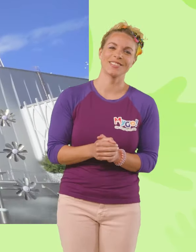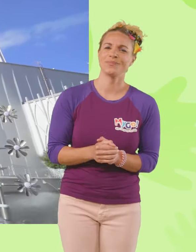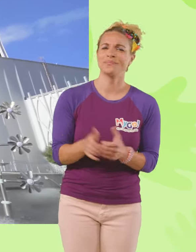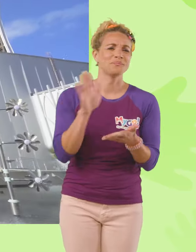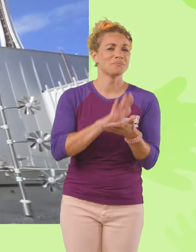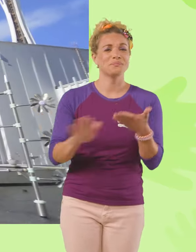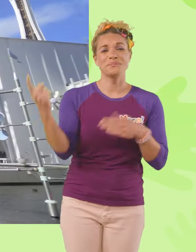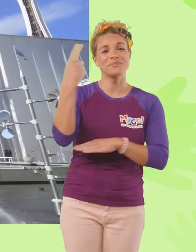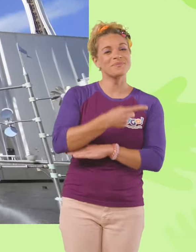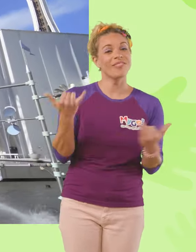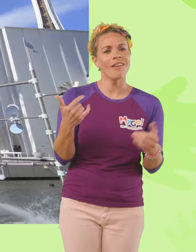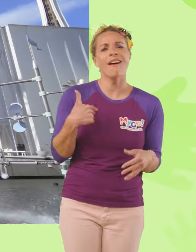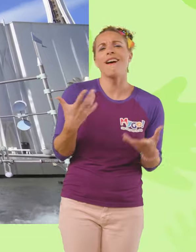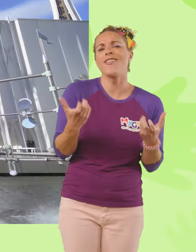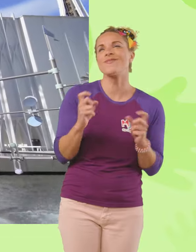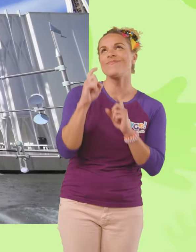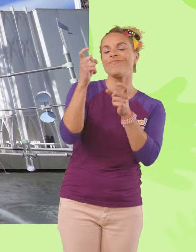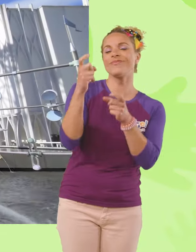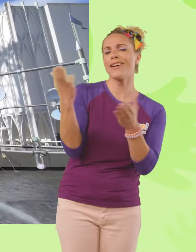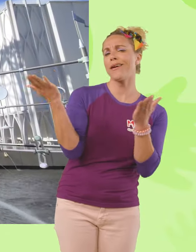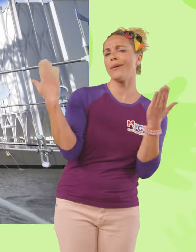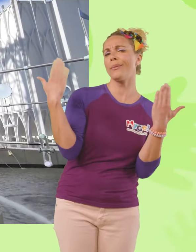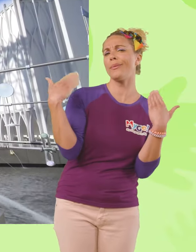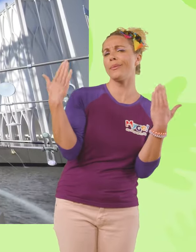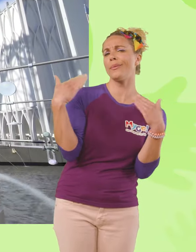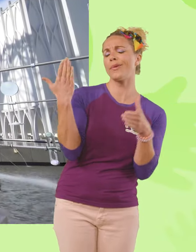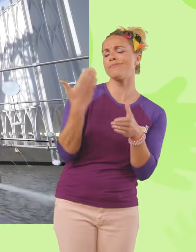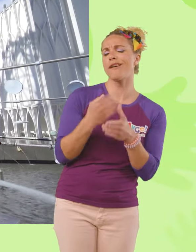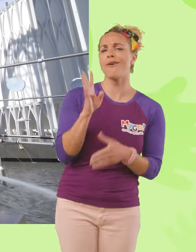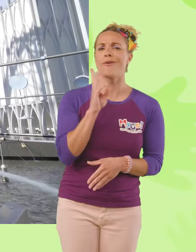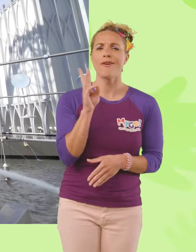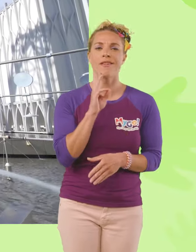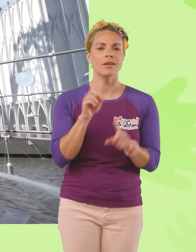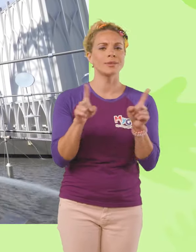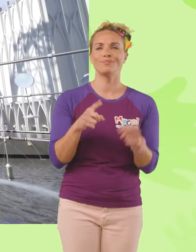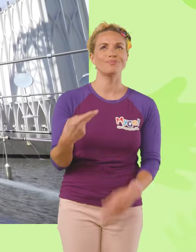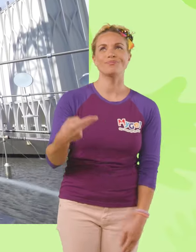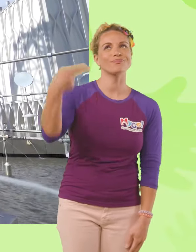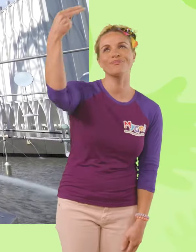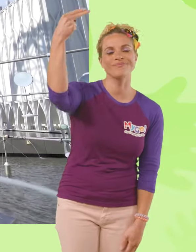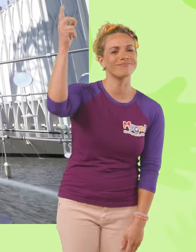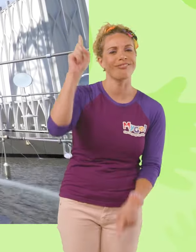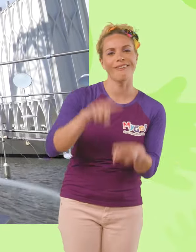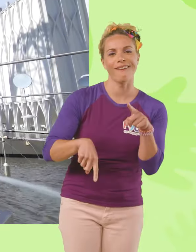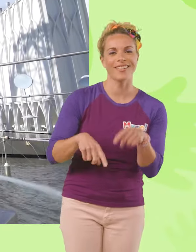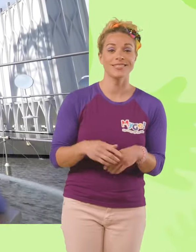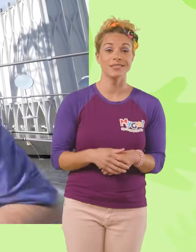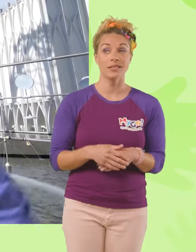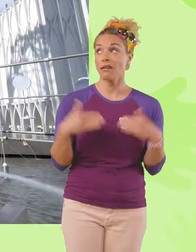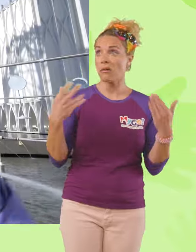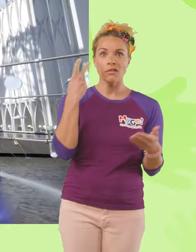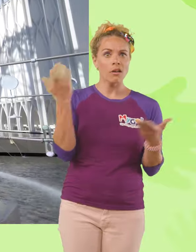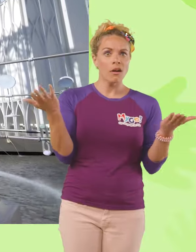It's such a nice day. I wanted to give them a cool break of water, but it's too high up there. Let's go see what else there is